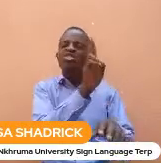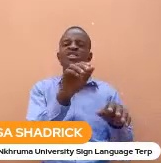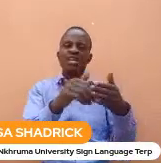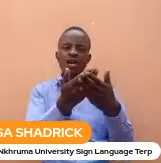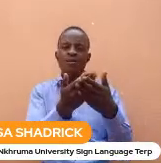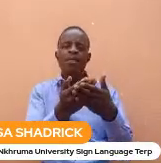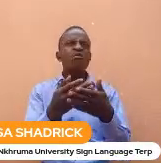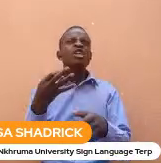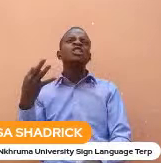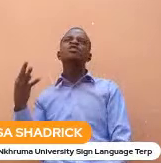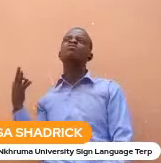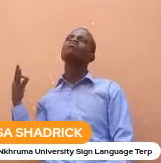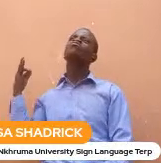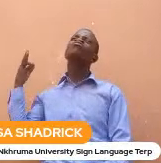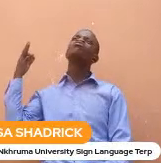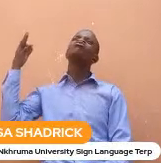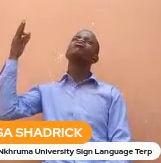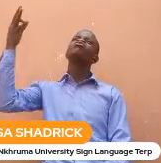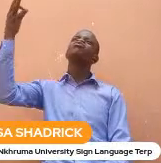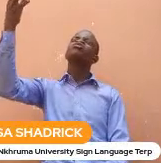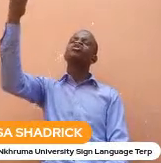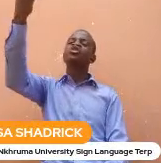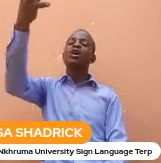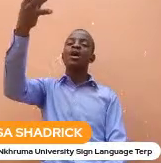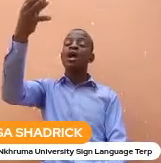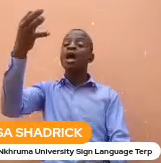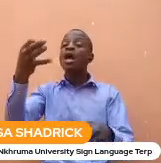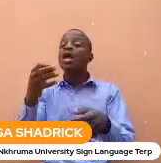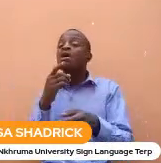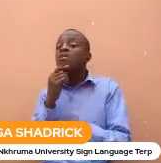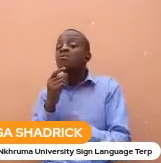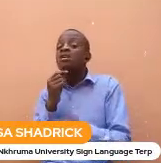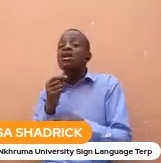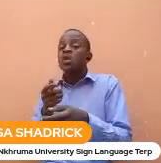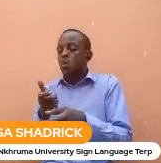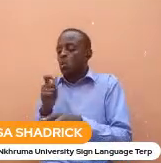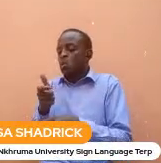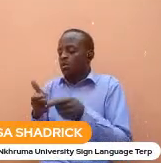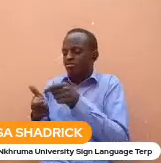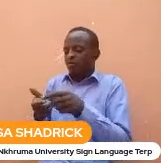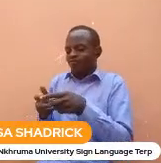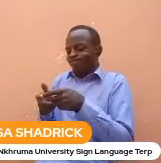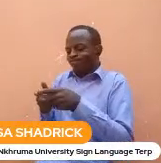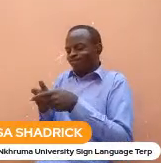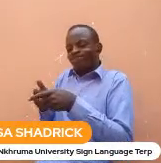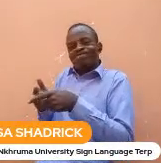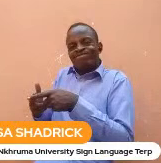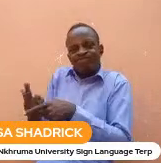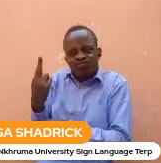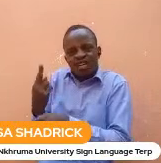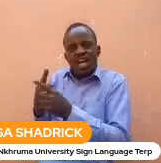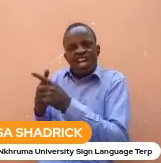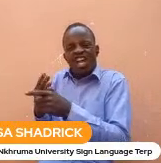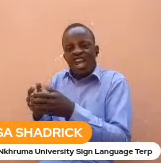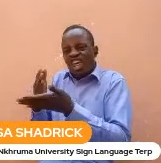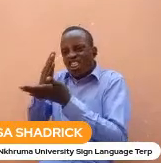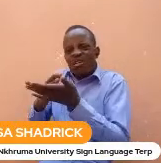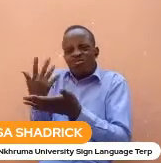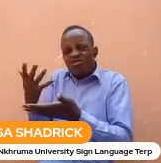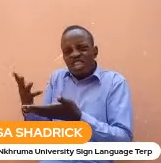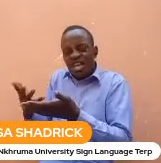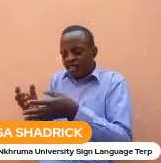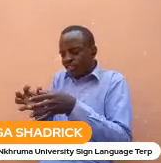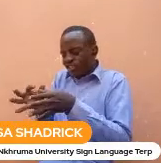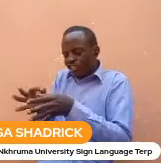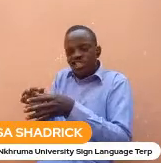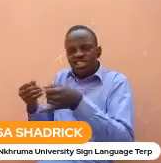for male they go for vasectomy, and for female they do a BTL, which is bilateral tubal ligation.